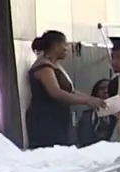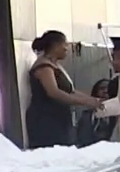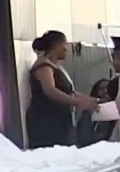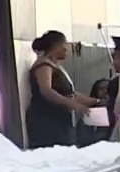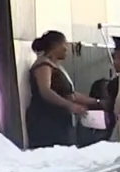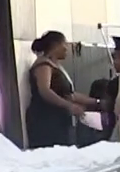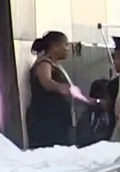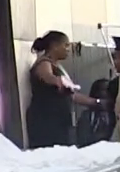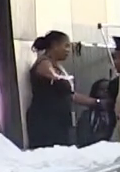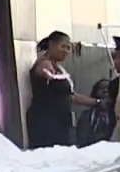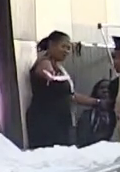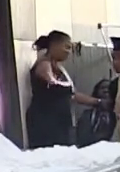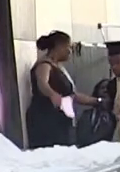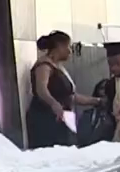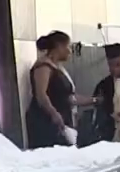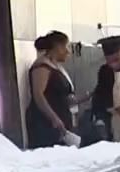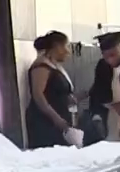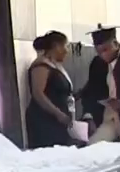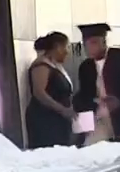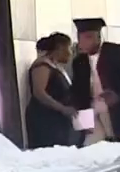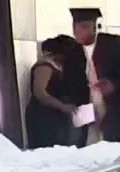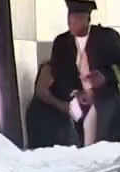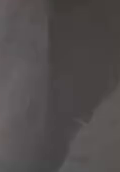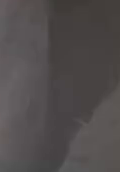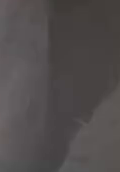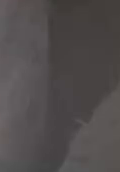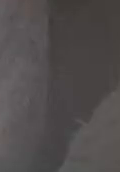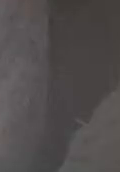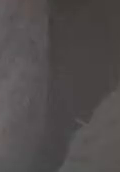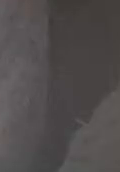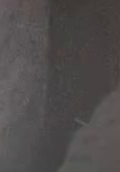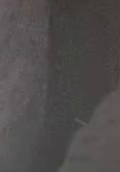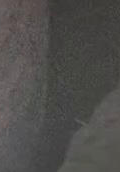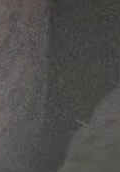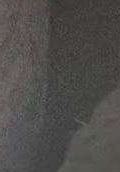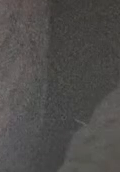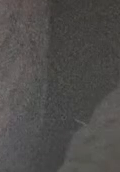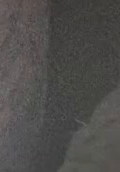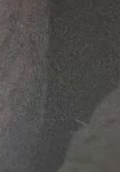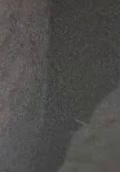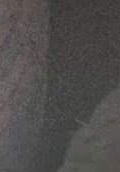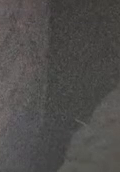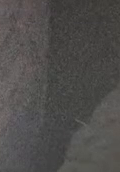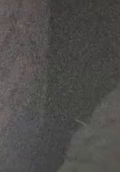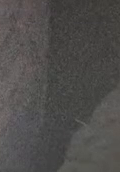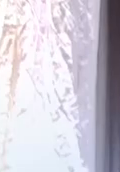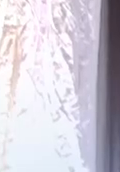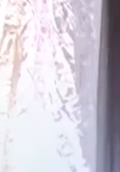communication networks.